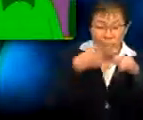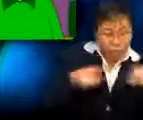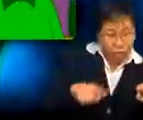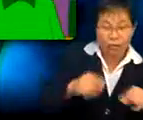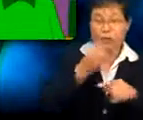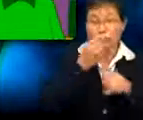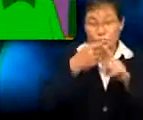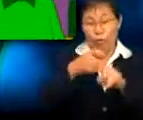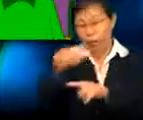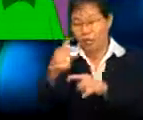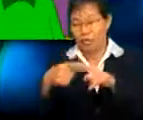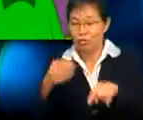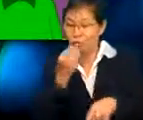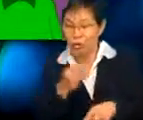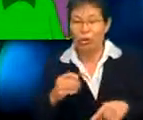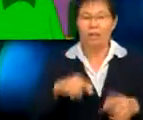In this way, we can